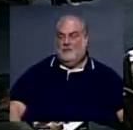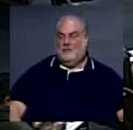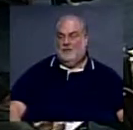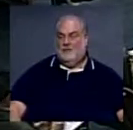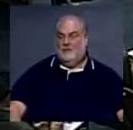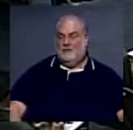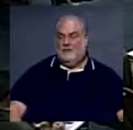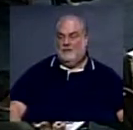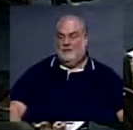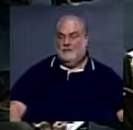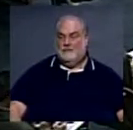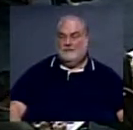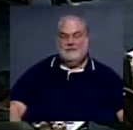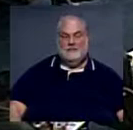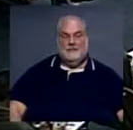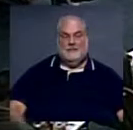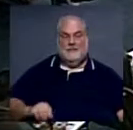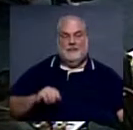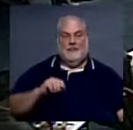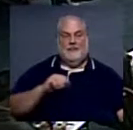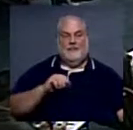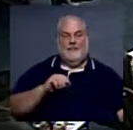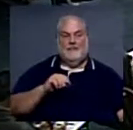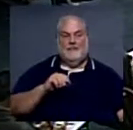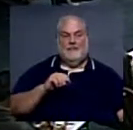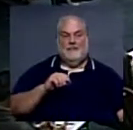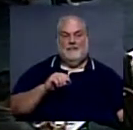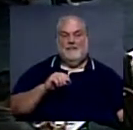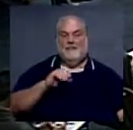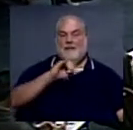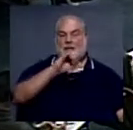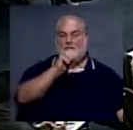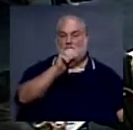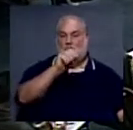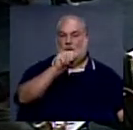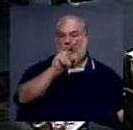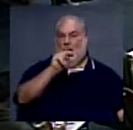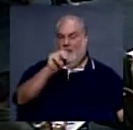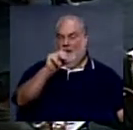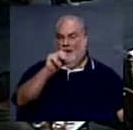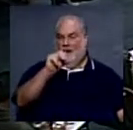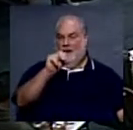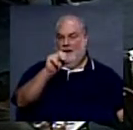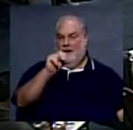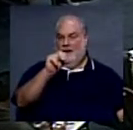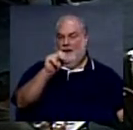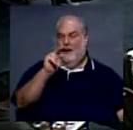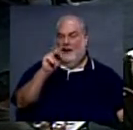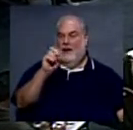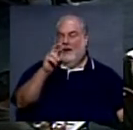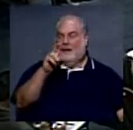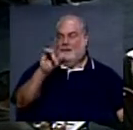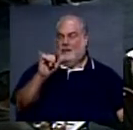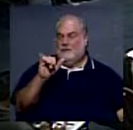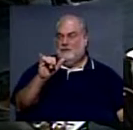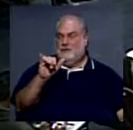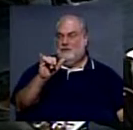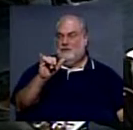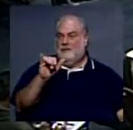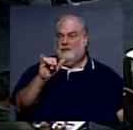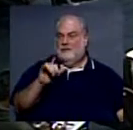This next one is, looks like a Joanne, maybe Curry.